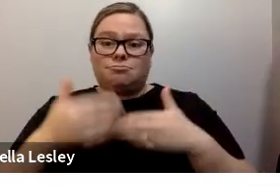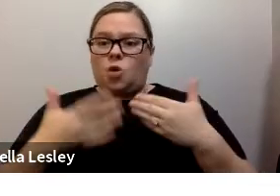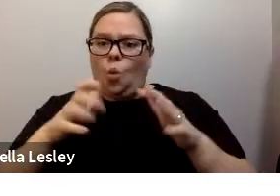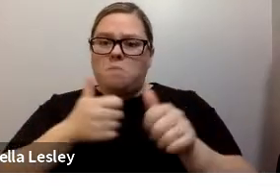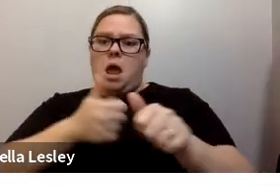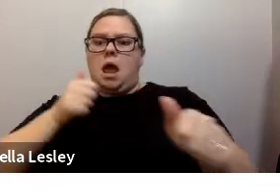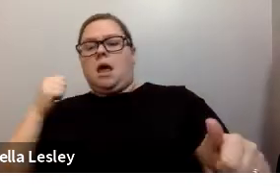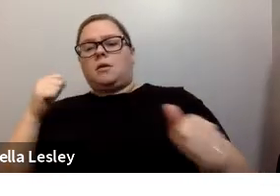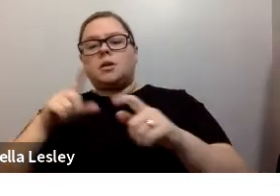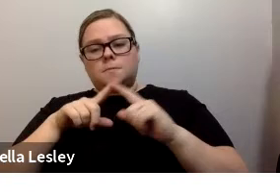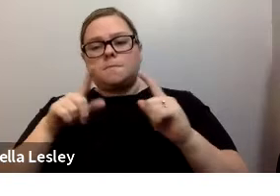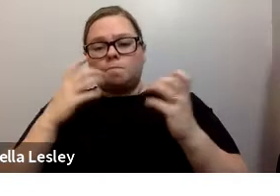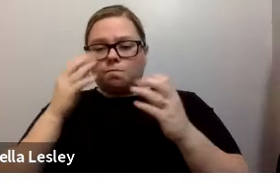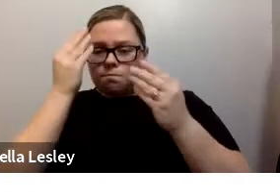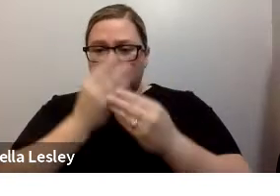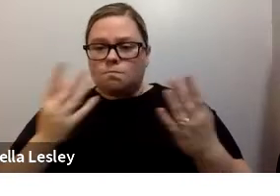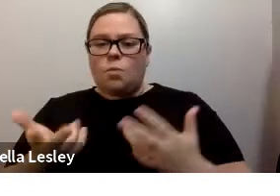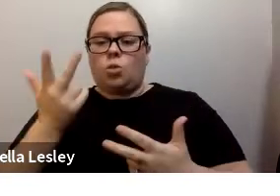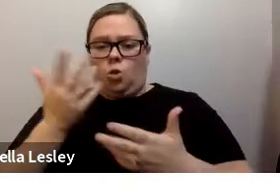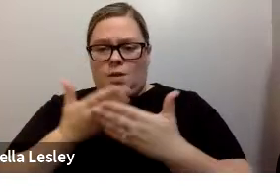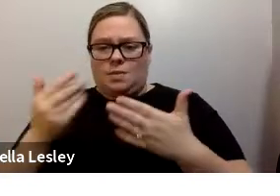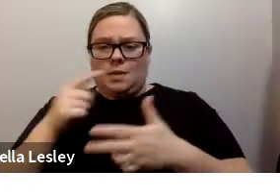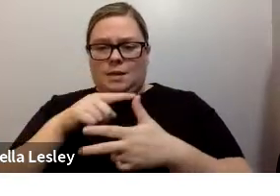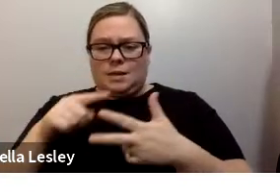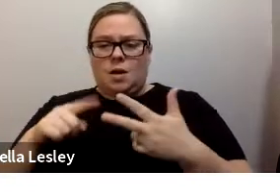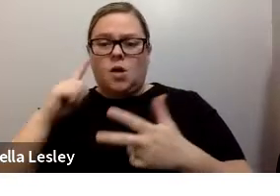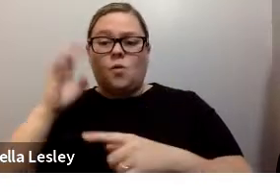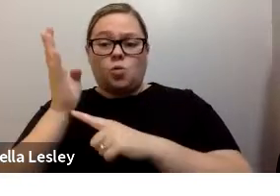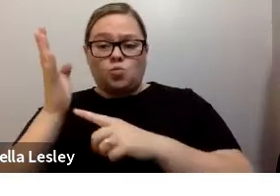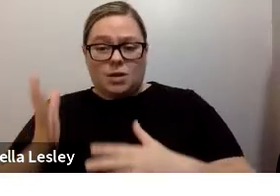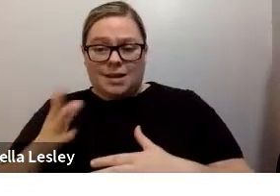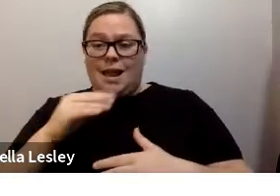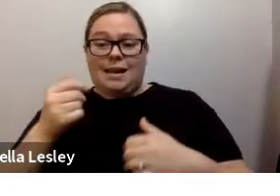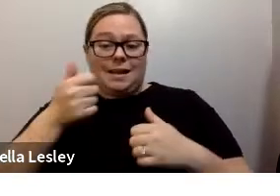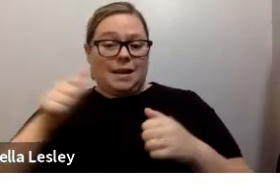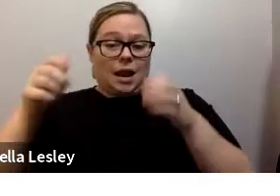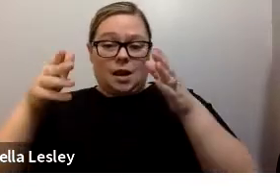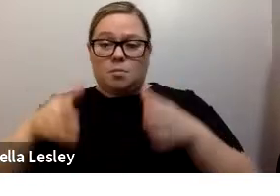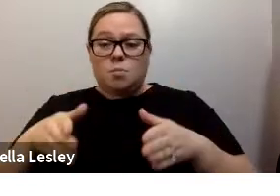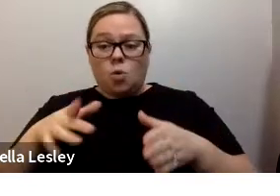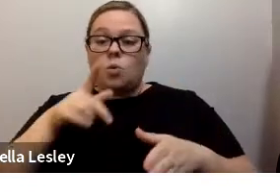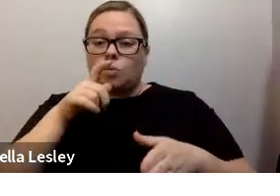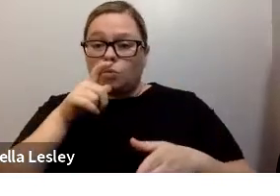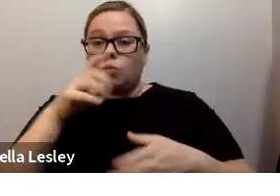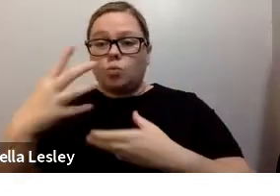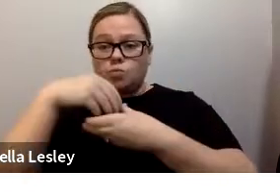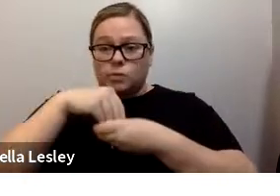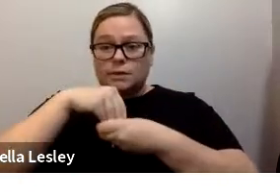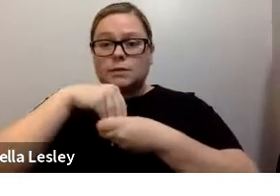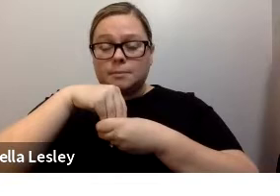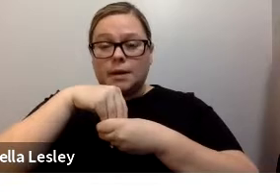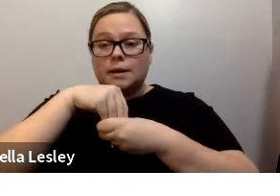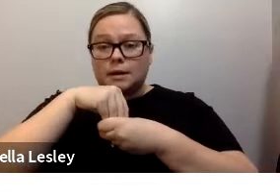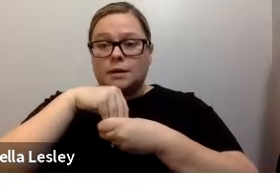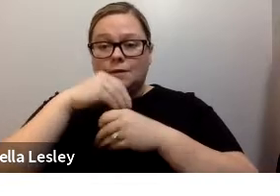far behind, but I did want to just lay out 3 things for the presenters as well as anyone who is participating, you